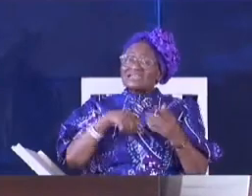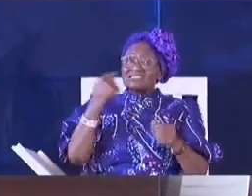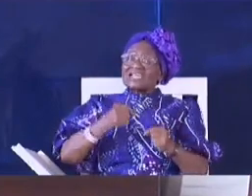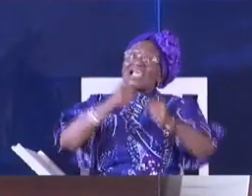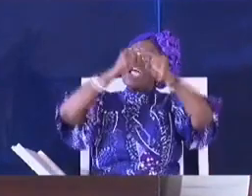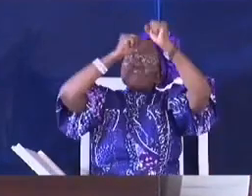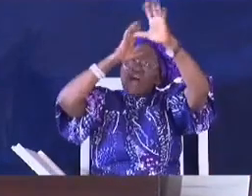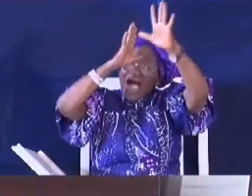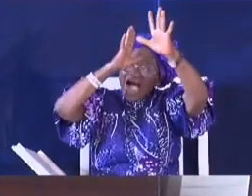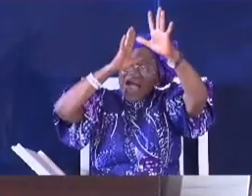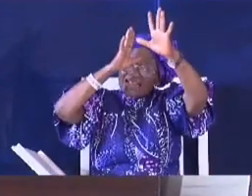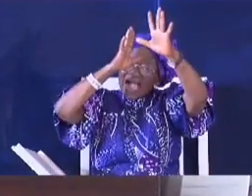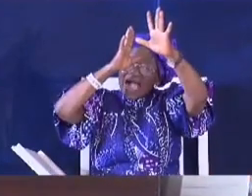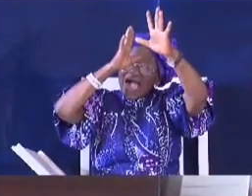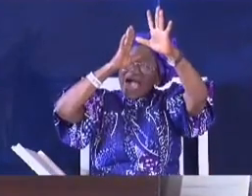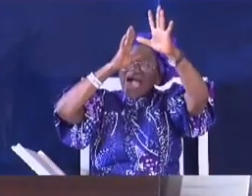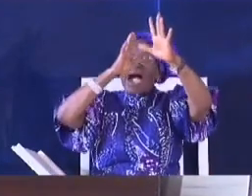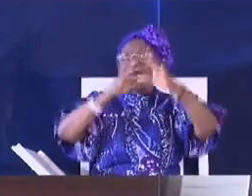Father,